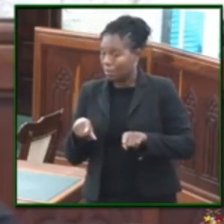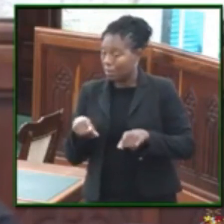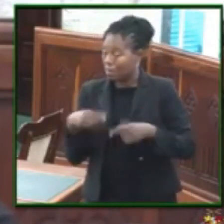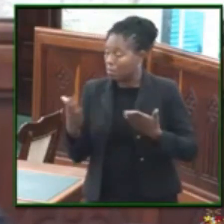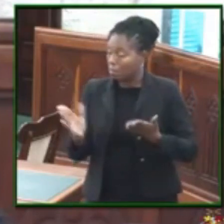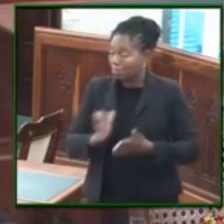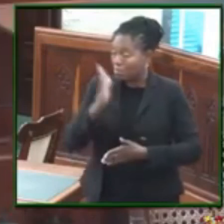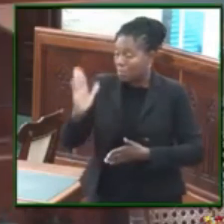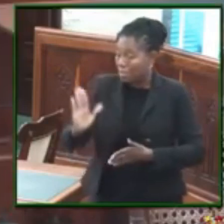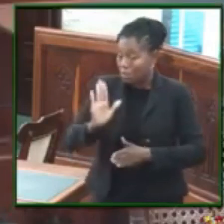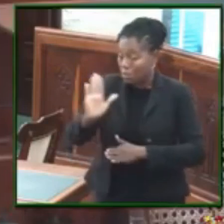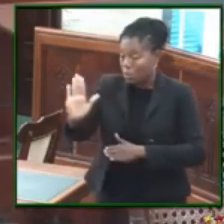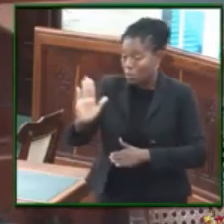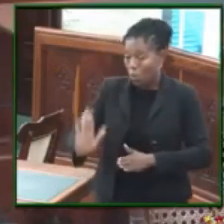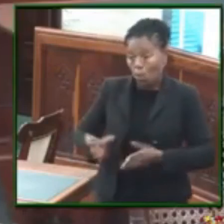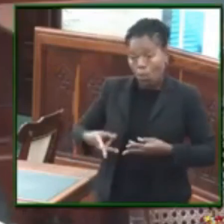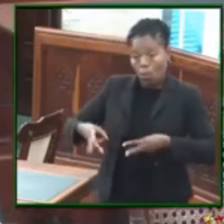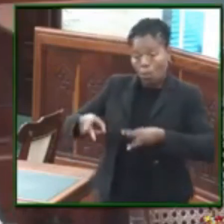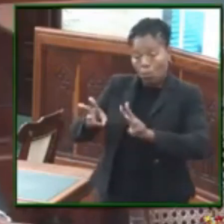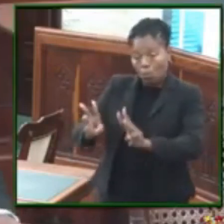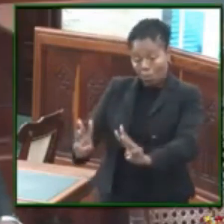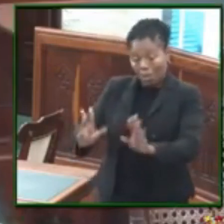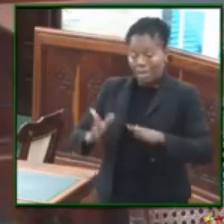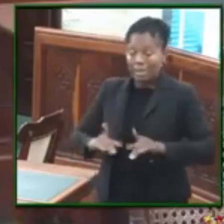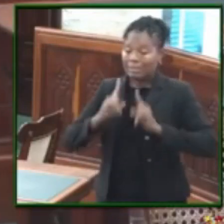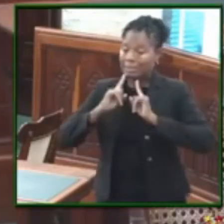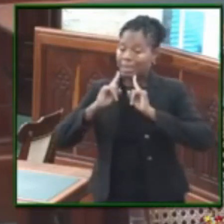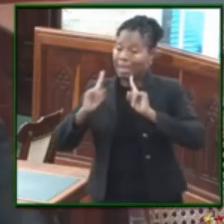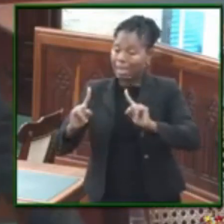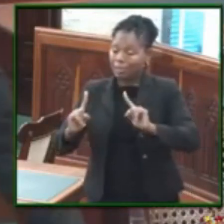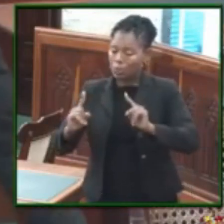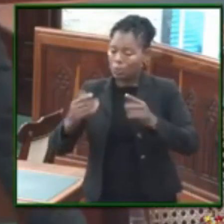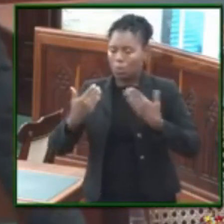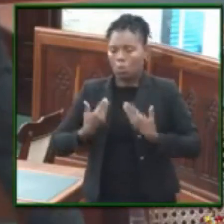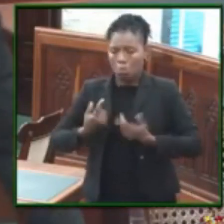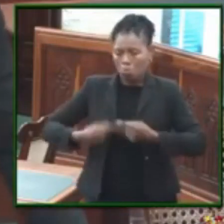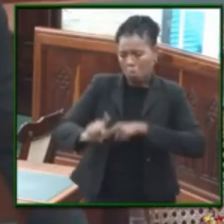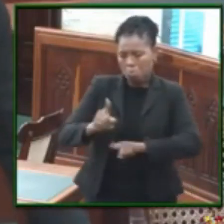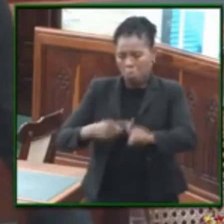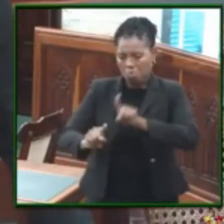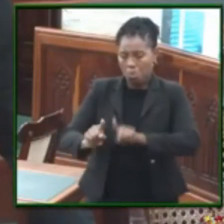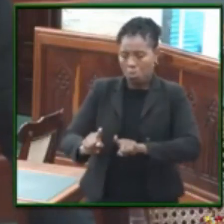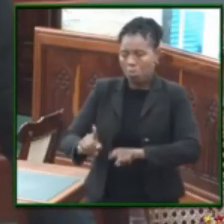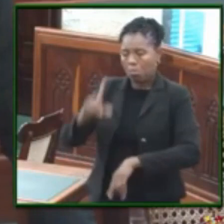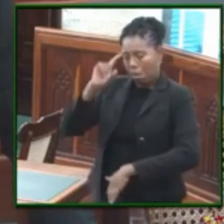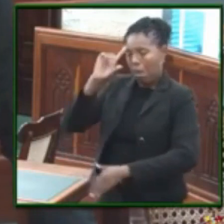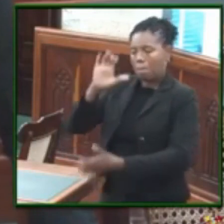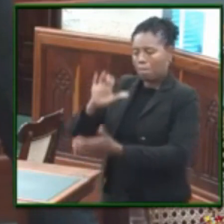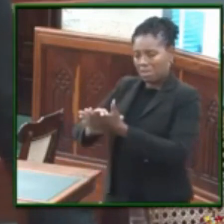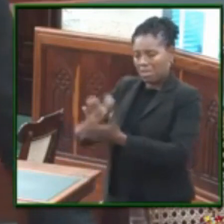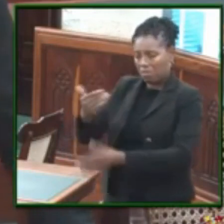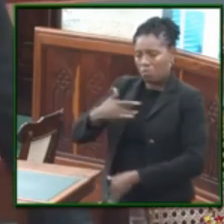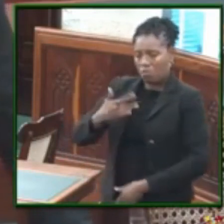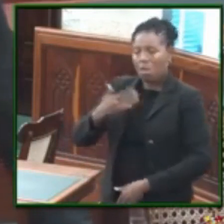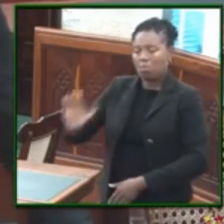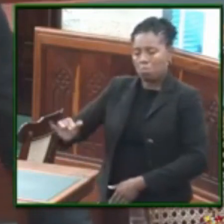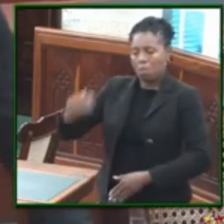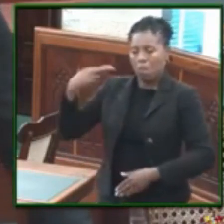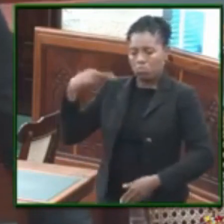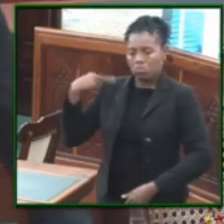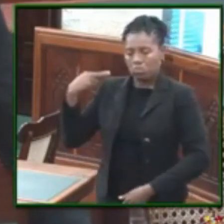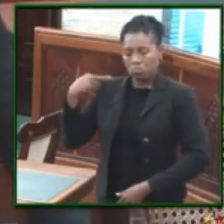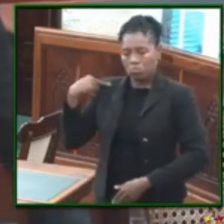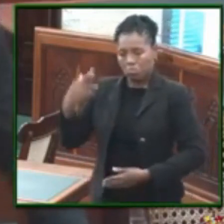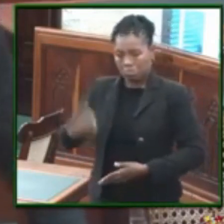has never been your style nor content to answer with personal abuse. But I believe you feel it is your duty to give